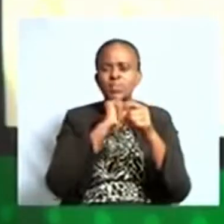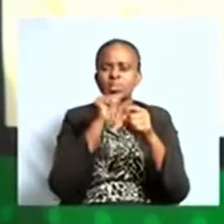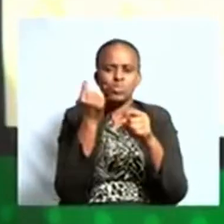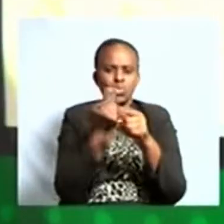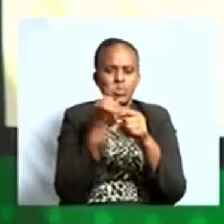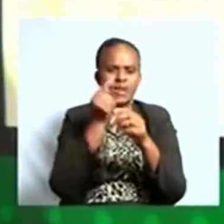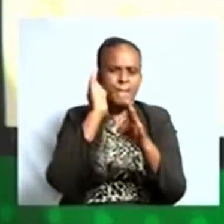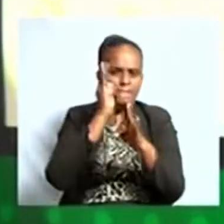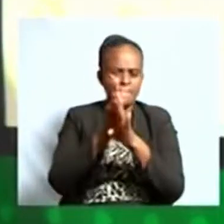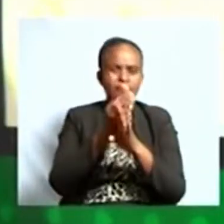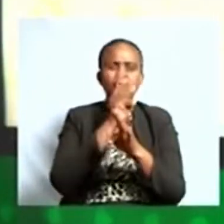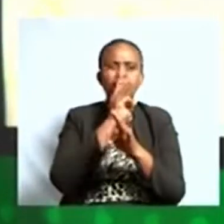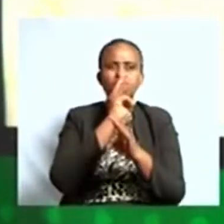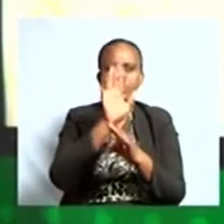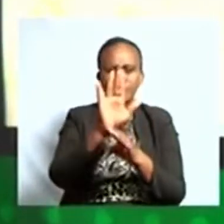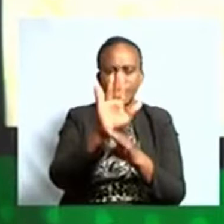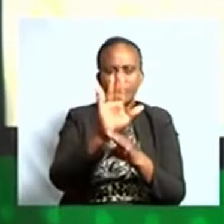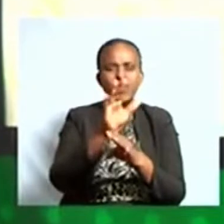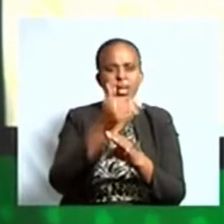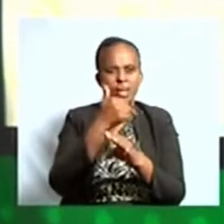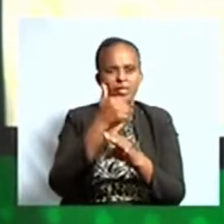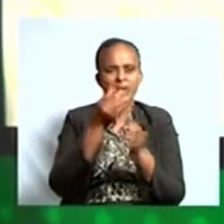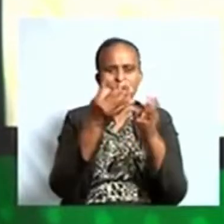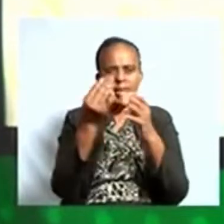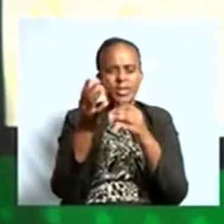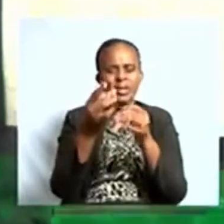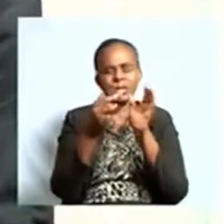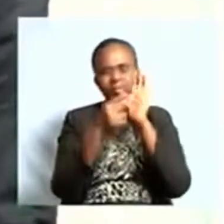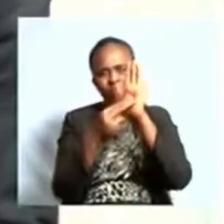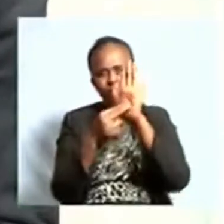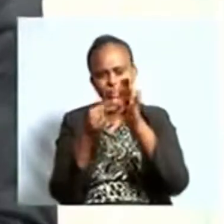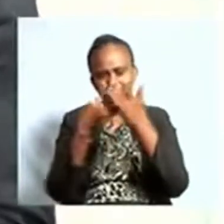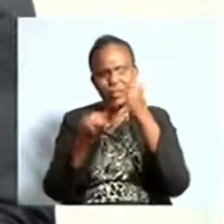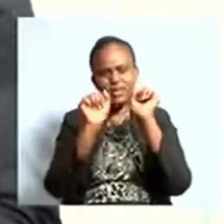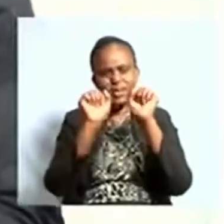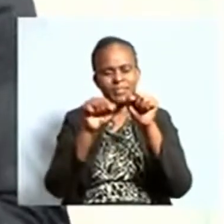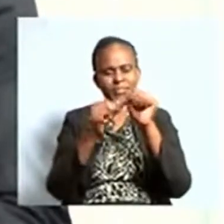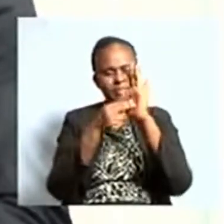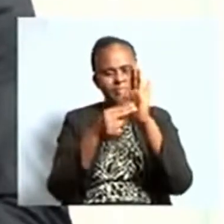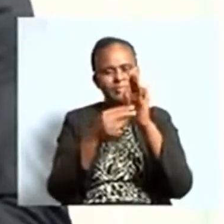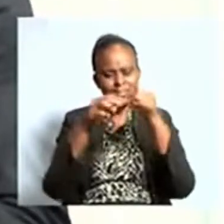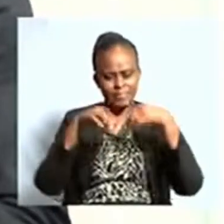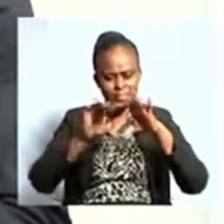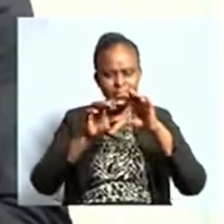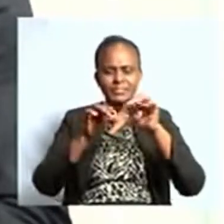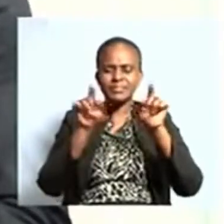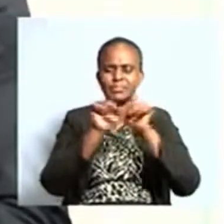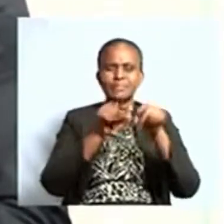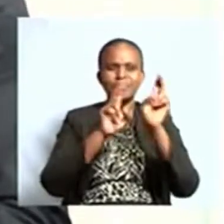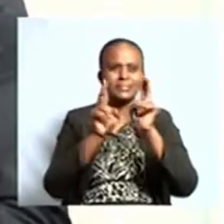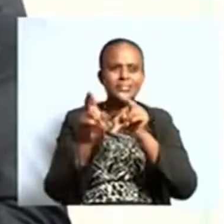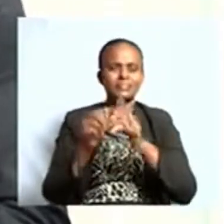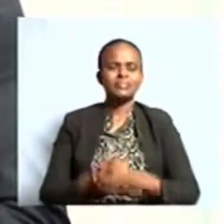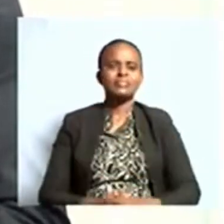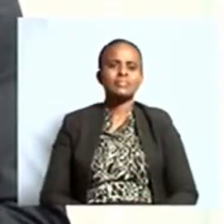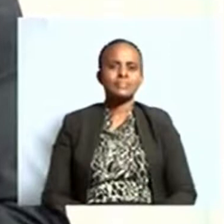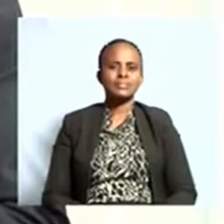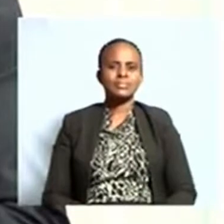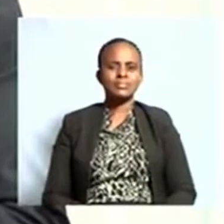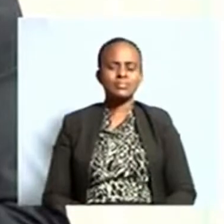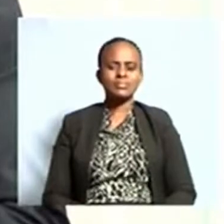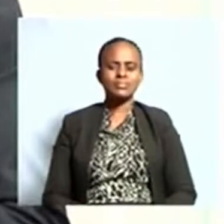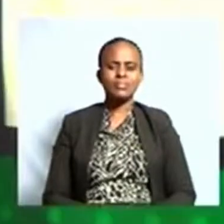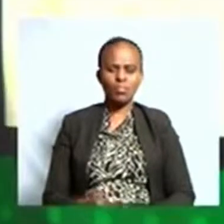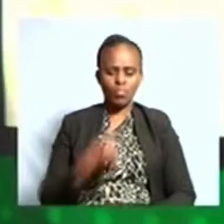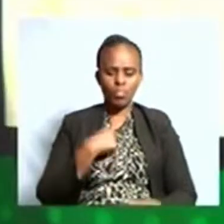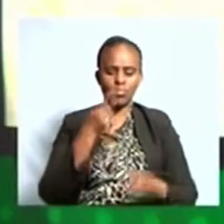to the issue of water. We do have quite a number of clips that we'll be able to share. I'm sure as we proceed, you'll be able to respond. So I wanted to speak generally now in the